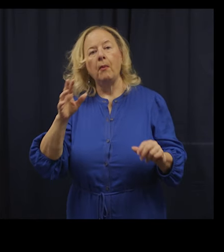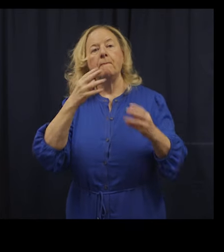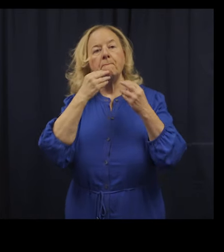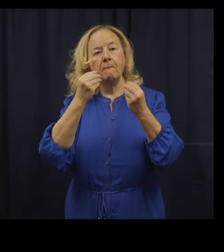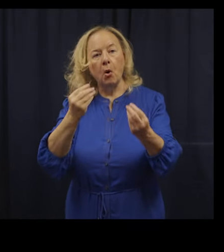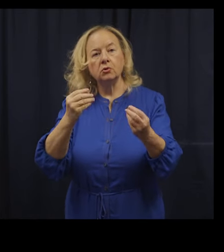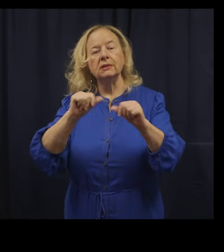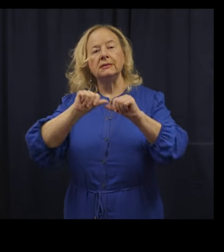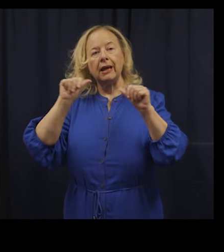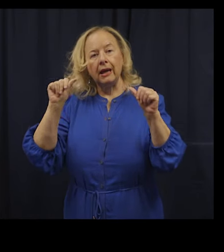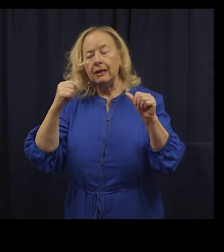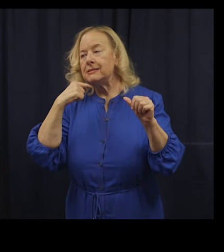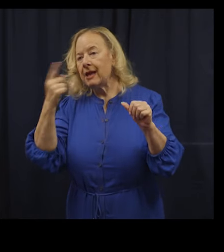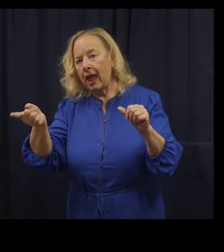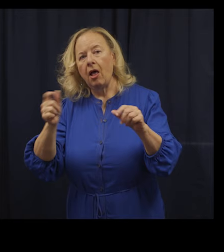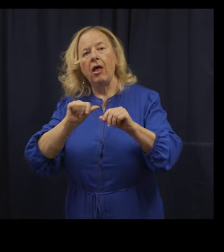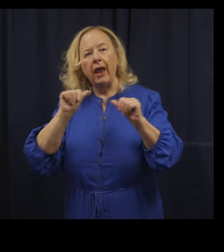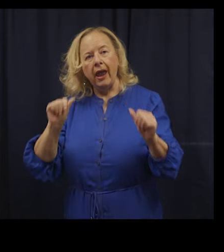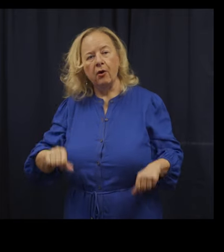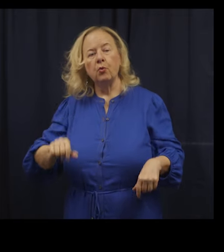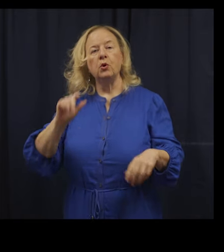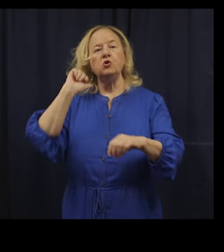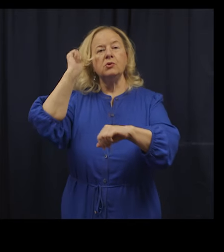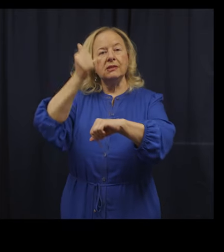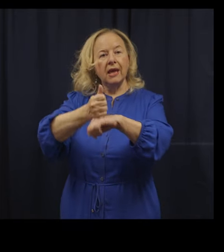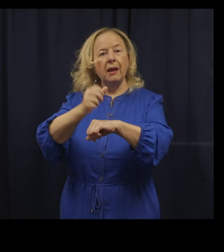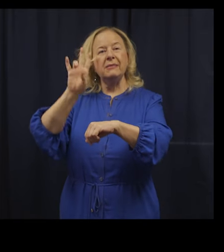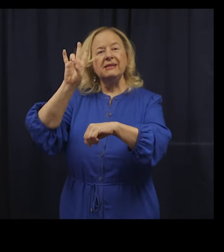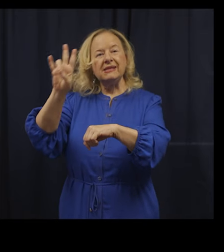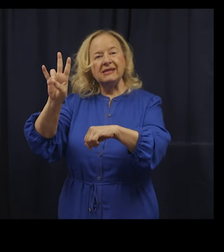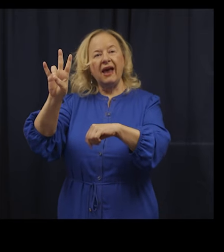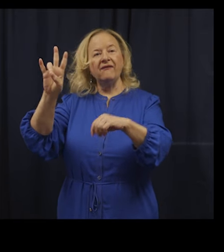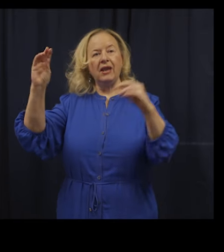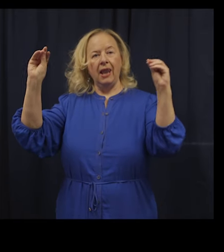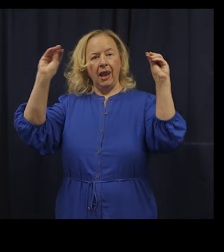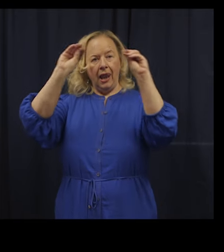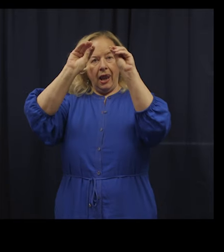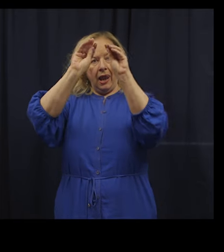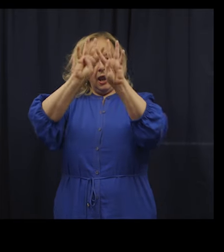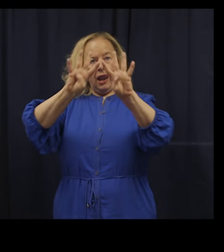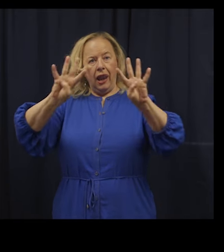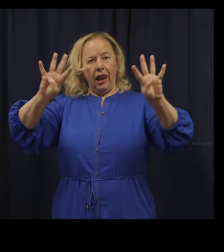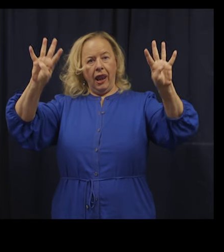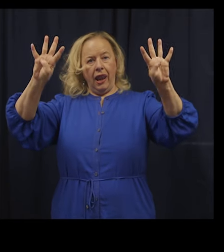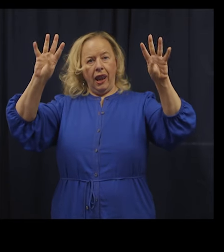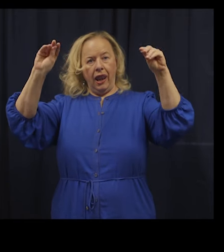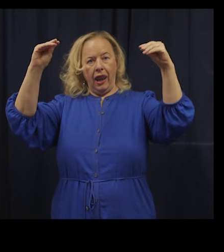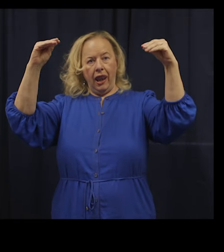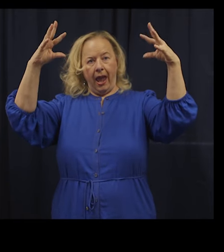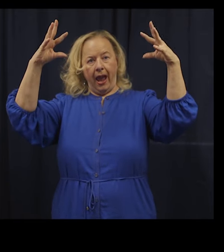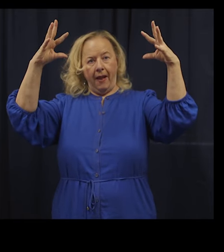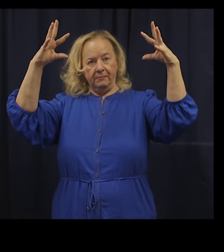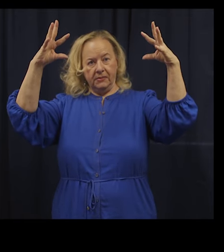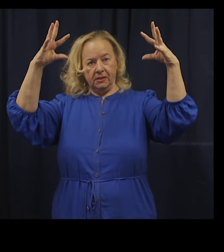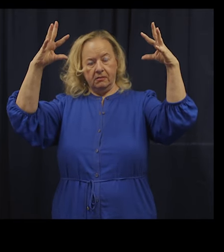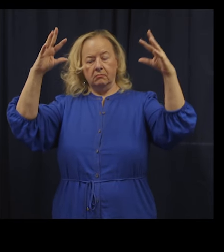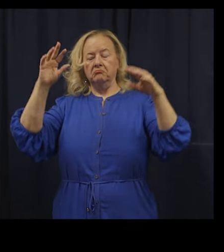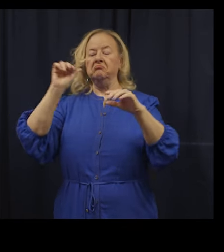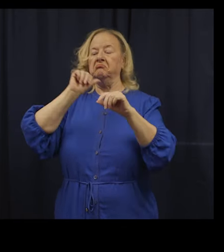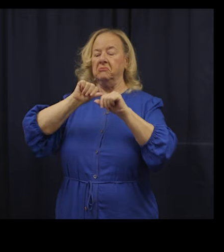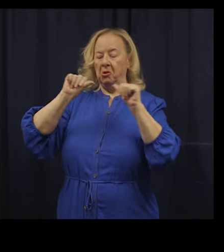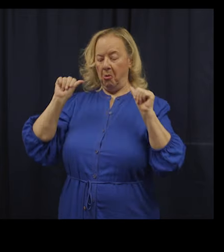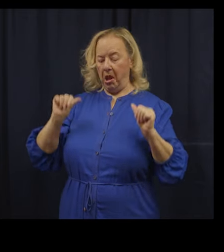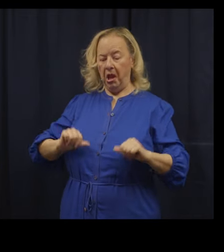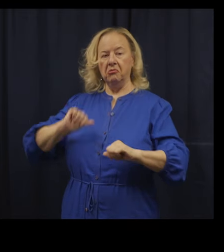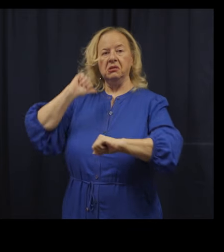the lamps, the seven lamps shall give light in front of the lampstand. So Aaron set up the